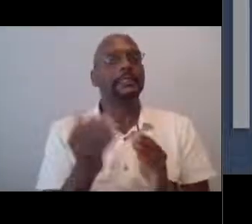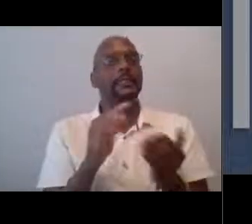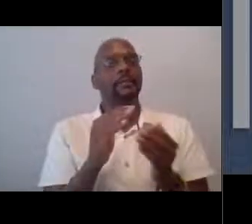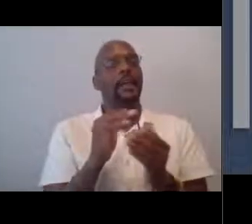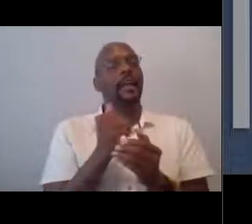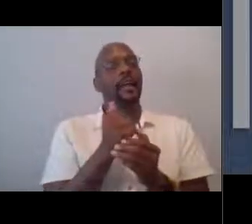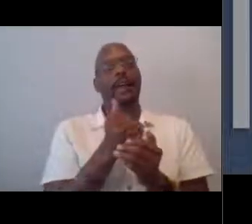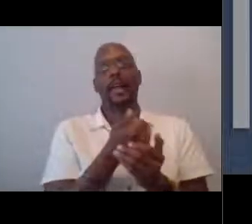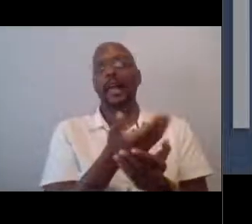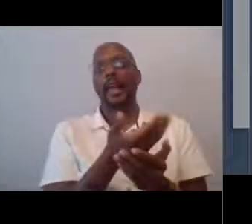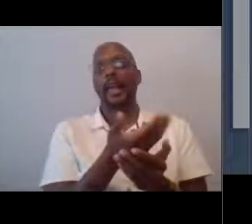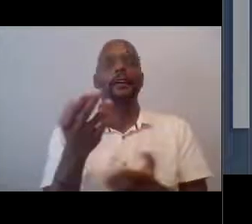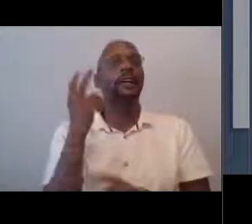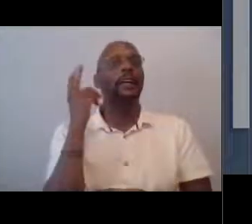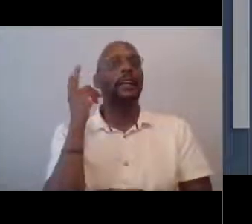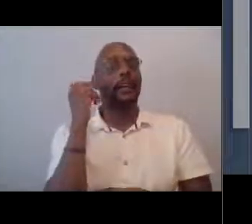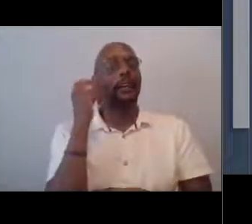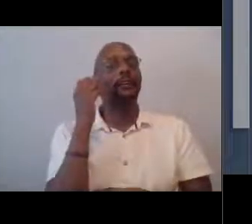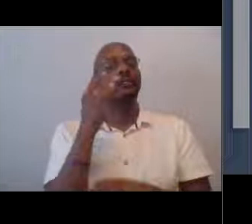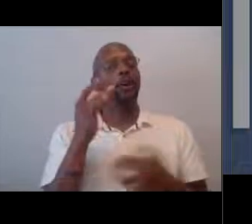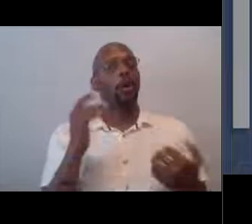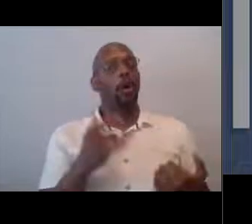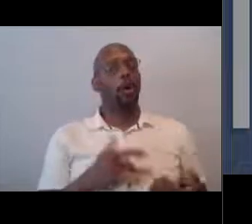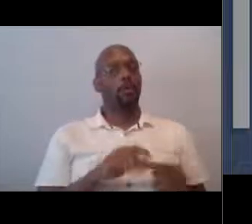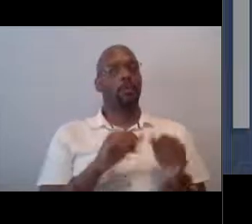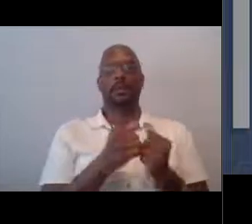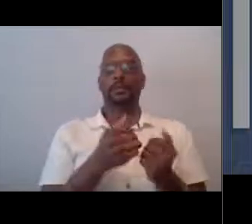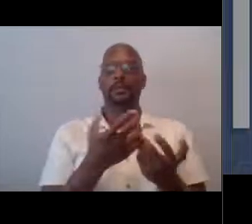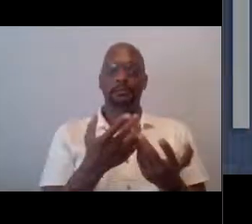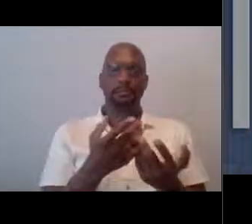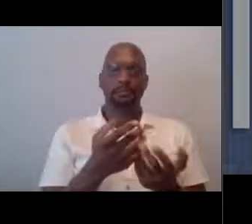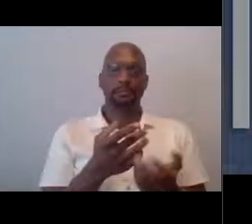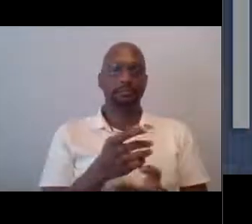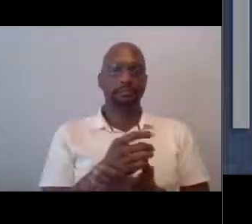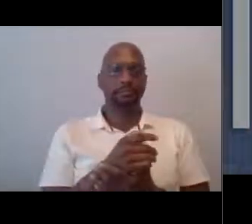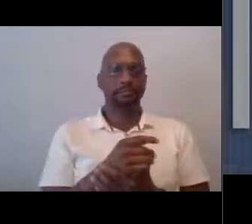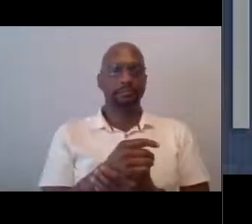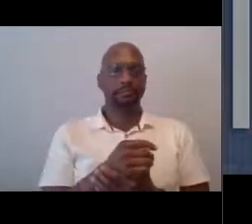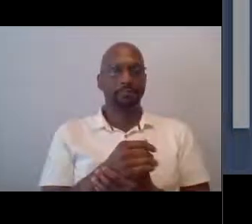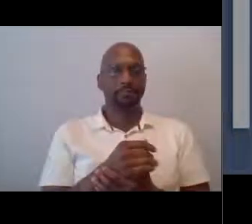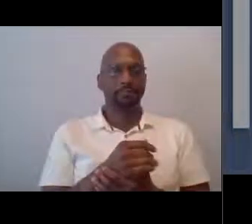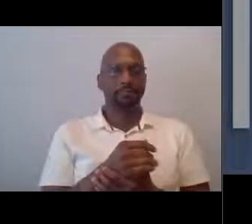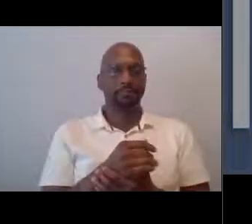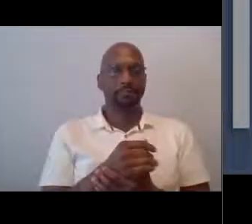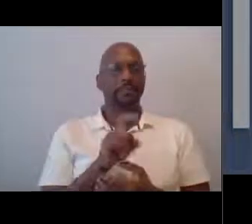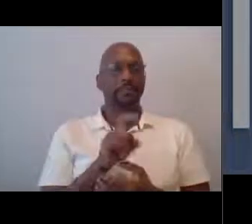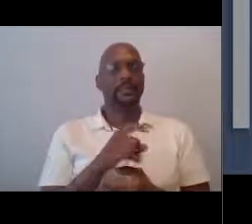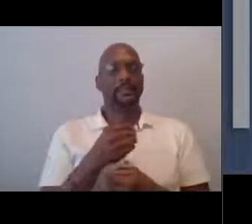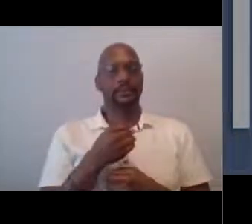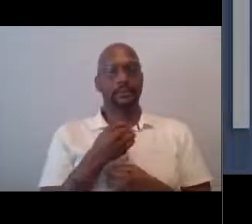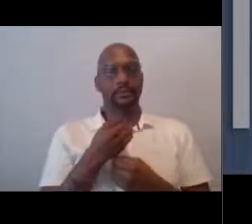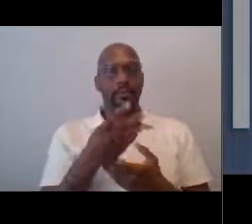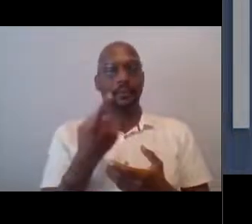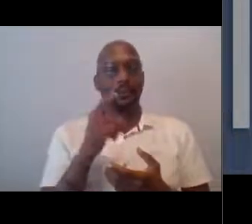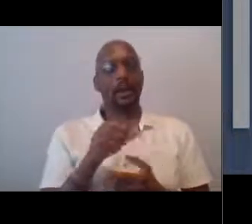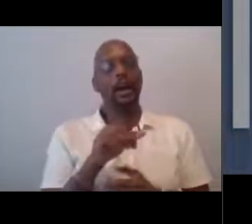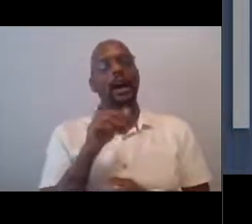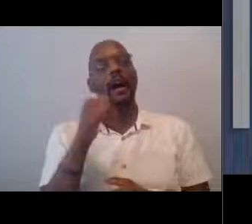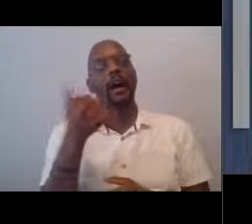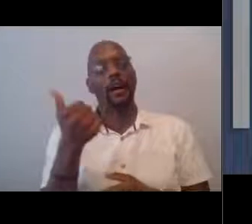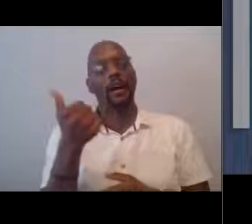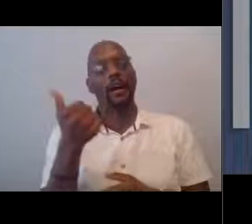it's heartbreaking that I have to express condolences for another yet loss of